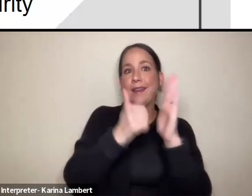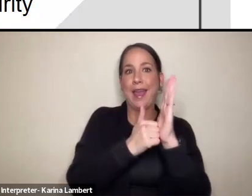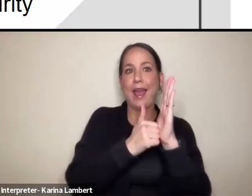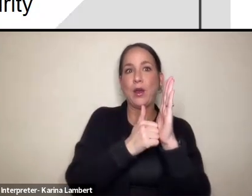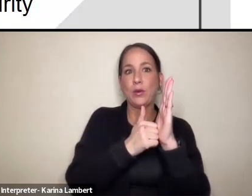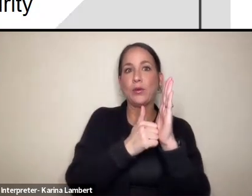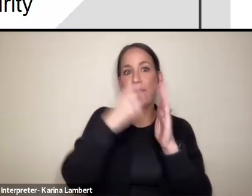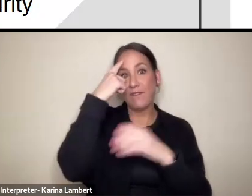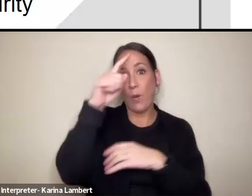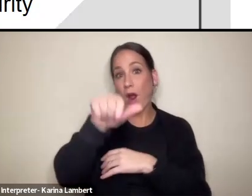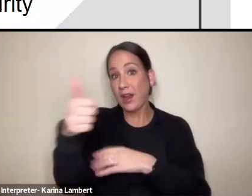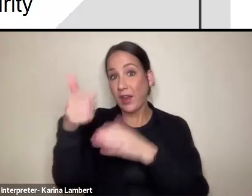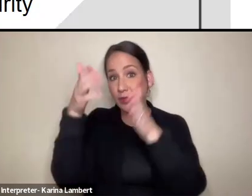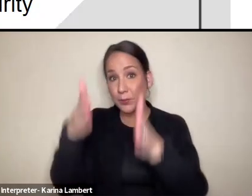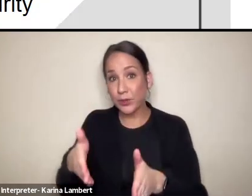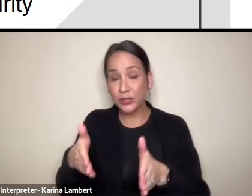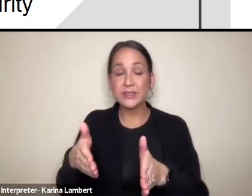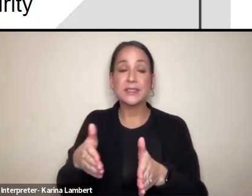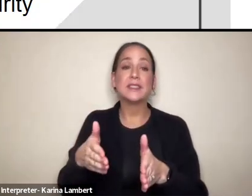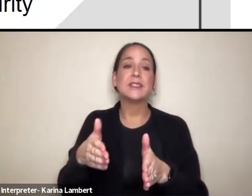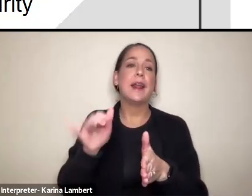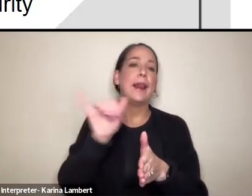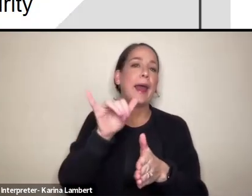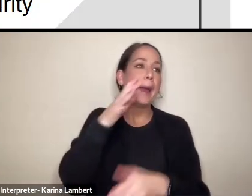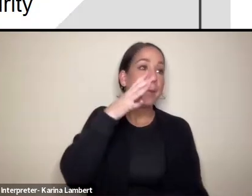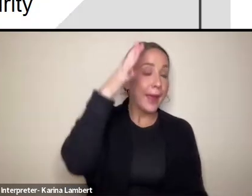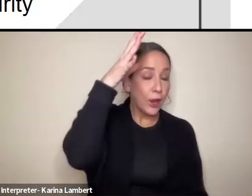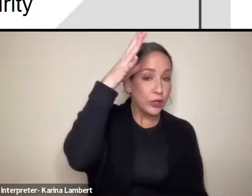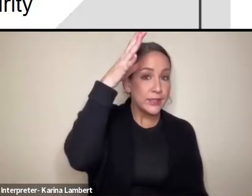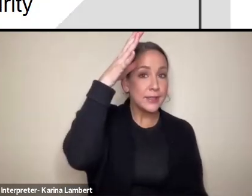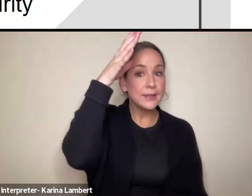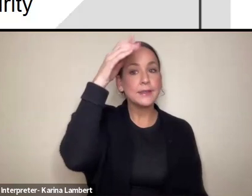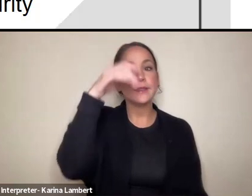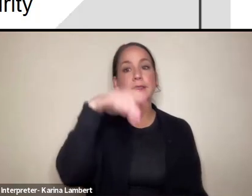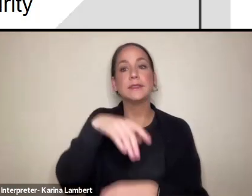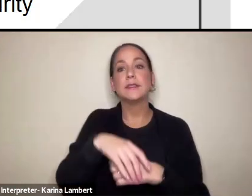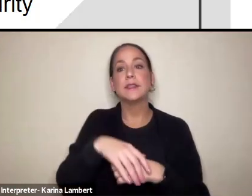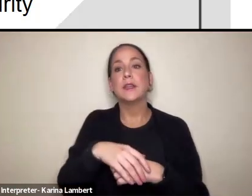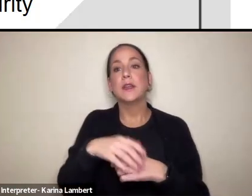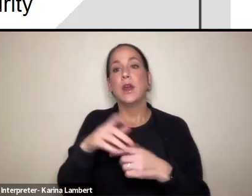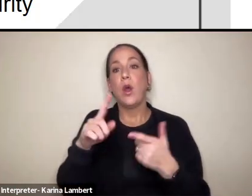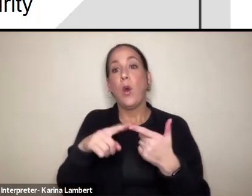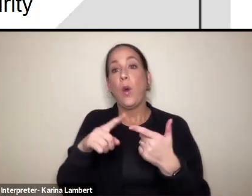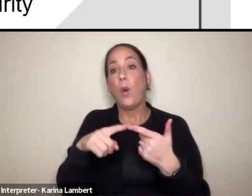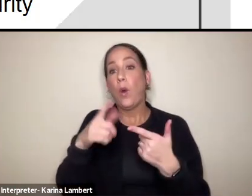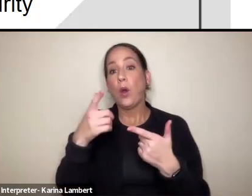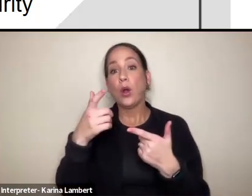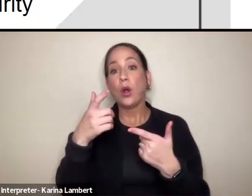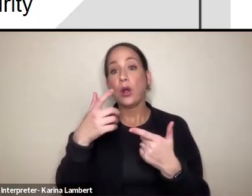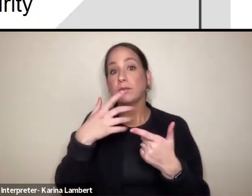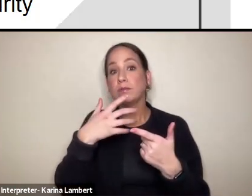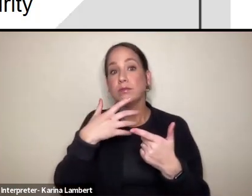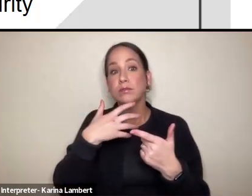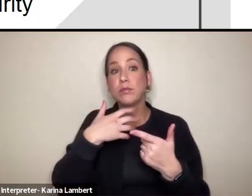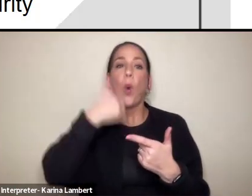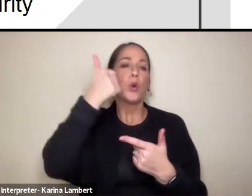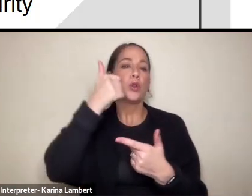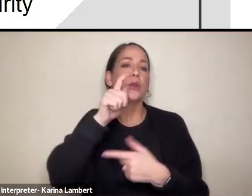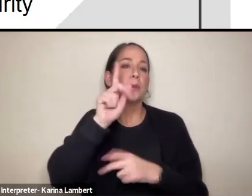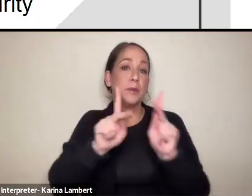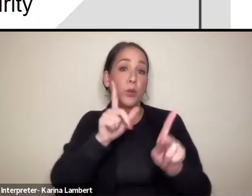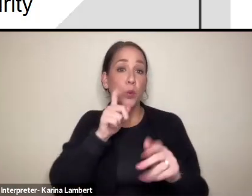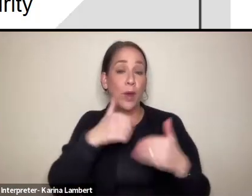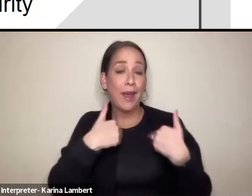could be a parent, it could be well, not in this case, there's probably not a spouse, but for older folks that have a